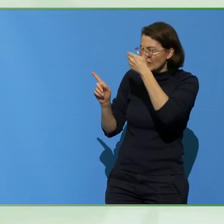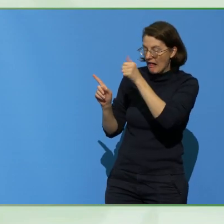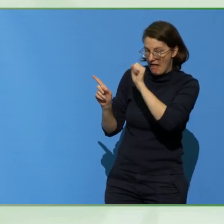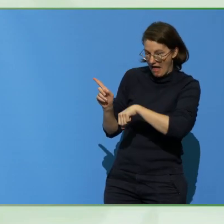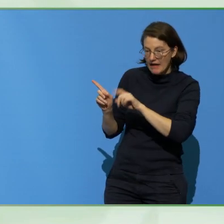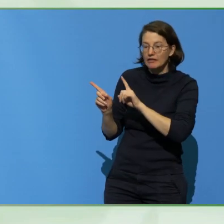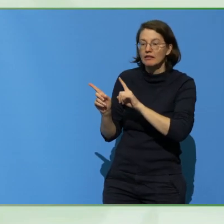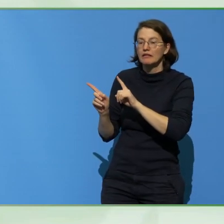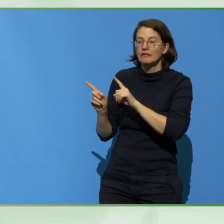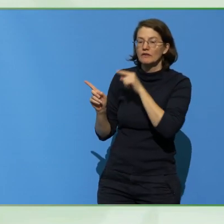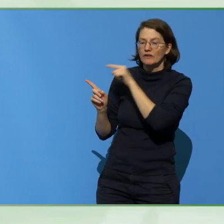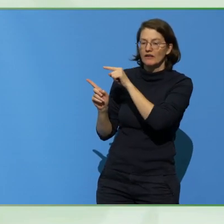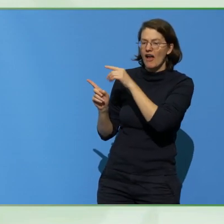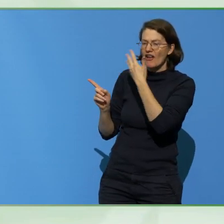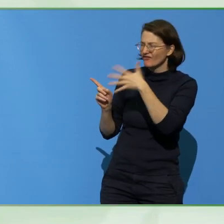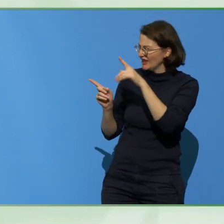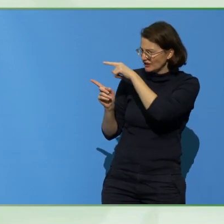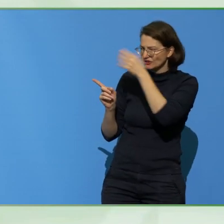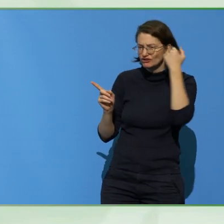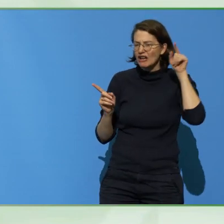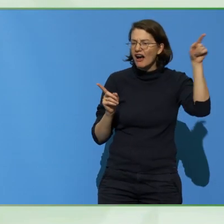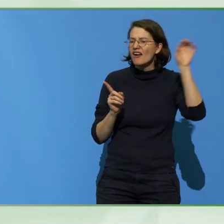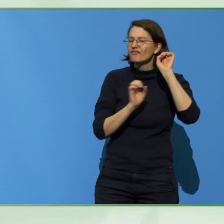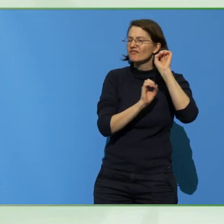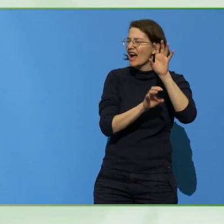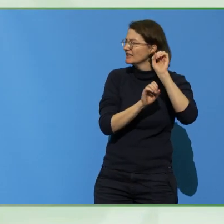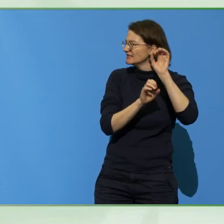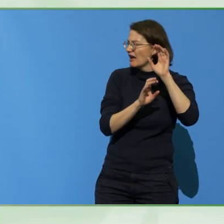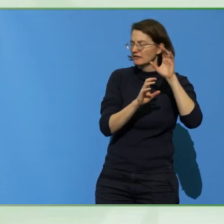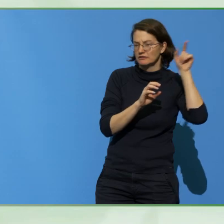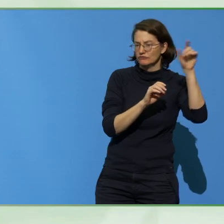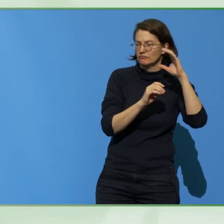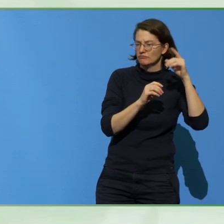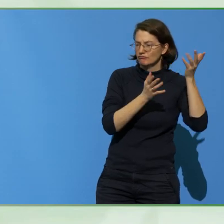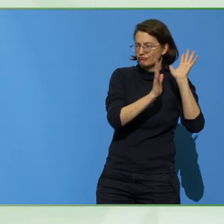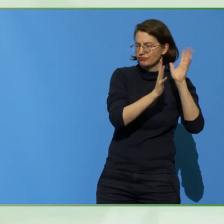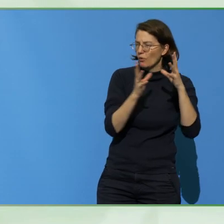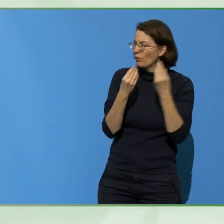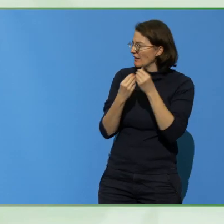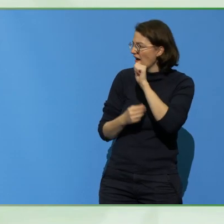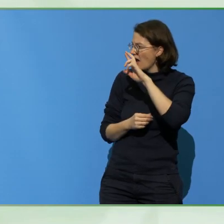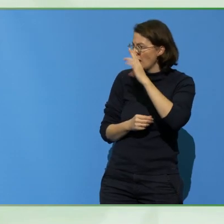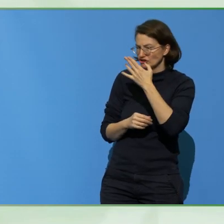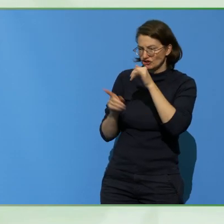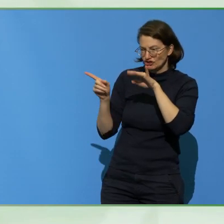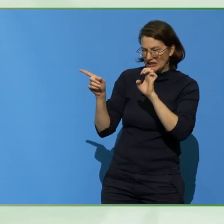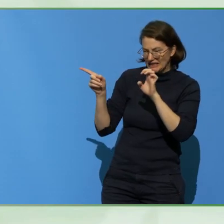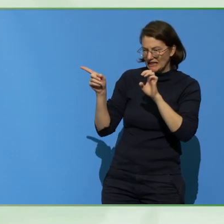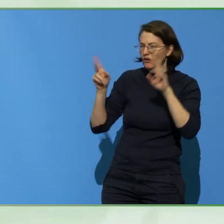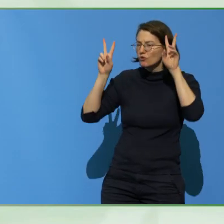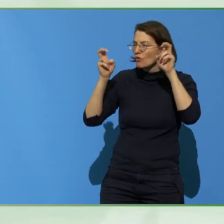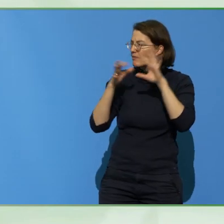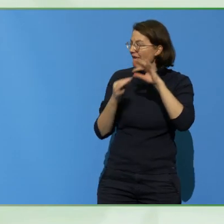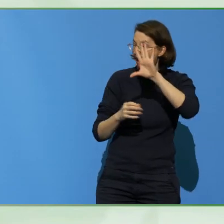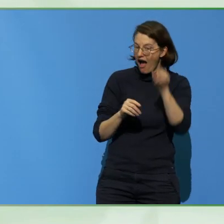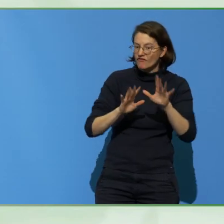about accelerating startups in Africa? So that's happening today at 5 p.m. It's going to be live streamed on